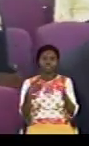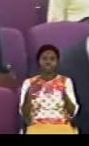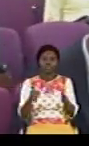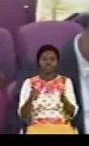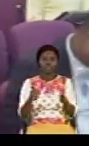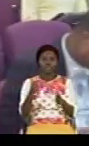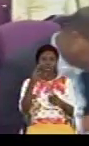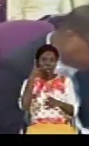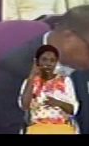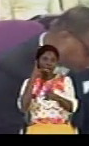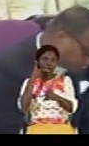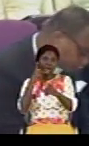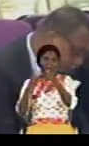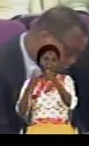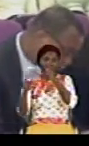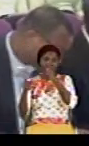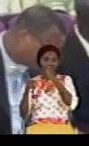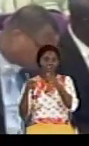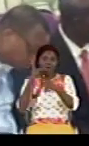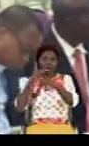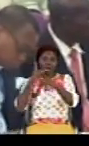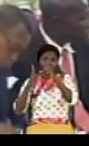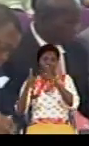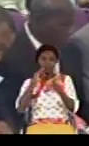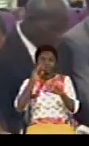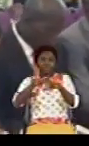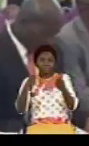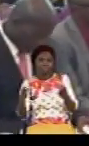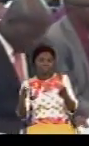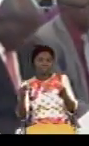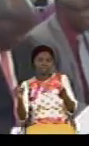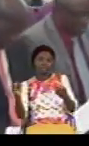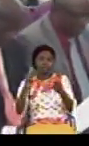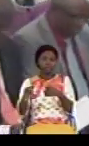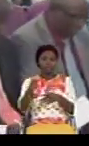us? God's arm is strong and mighty,